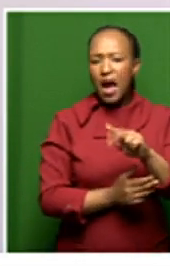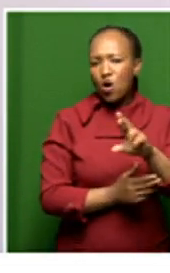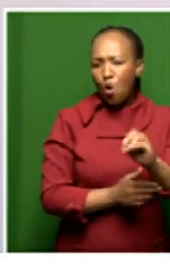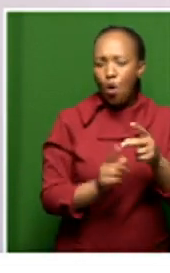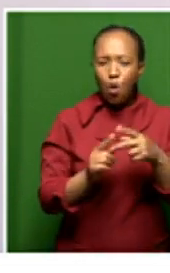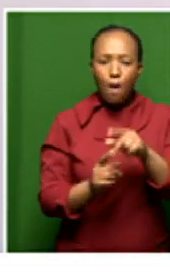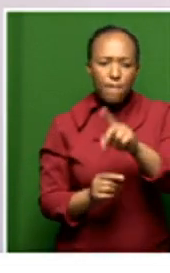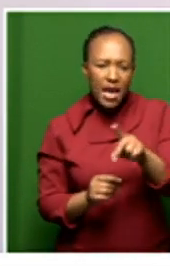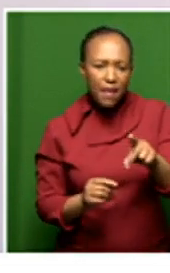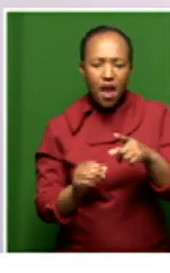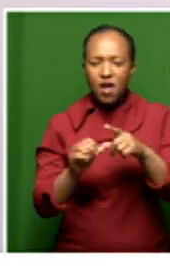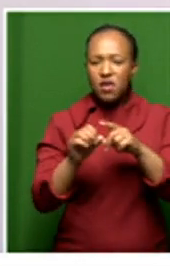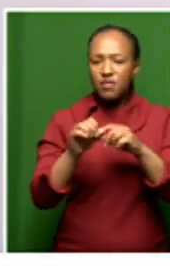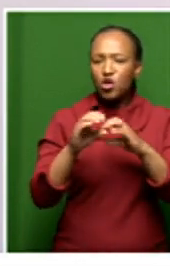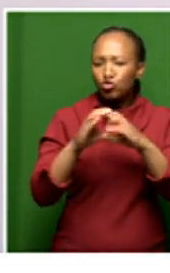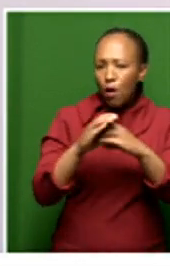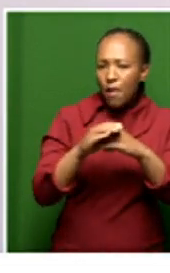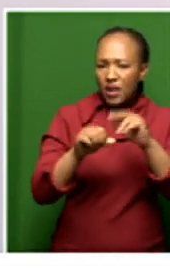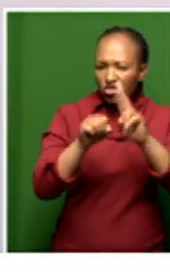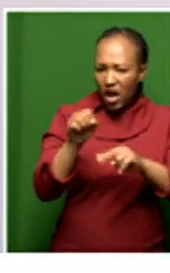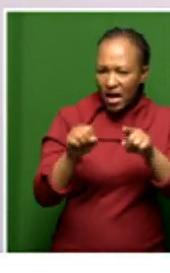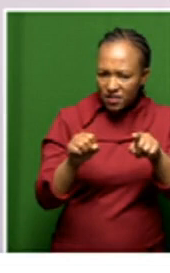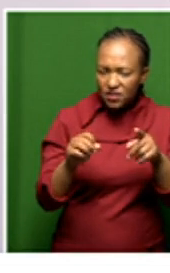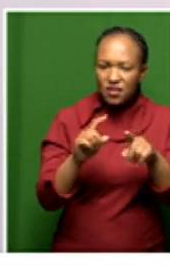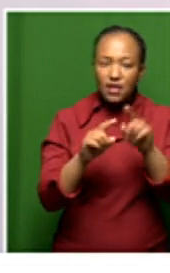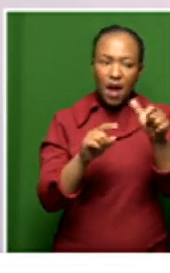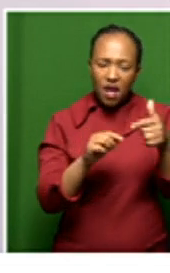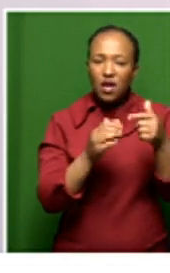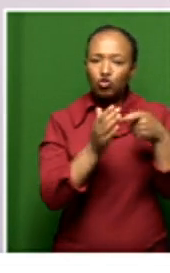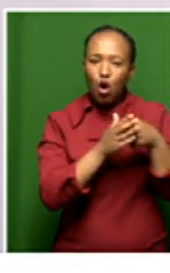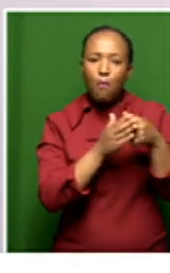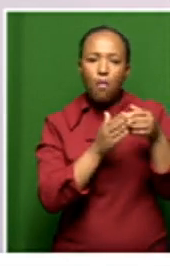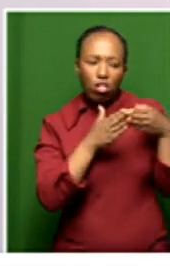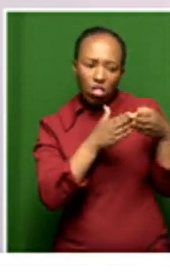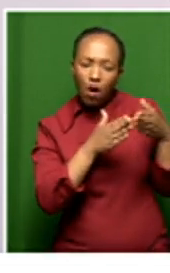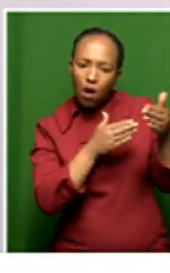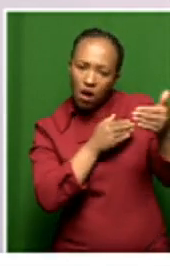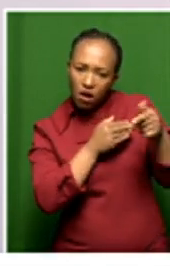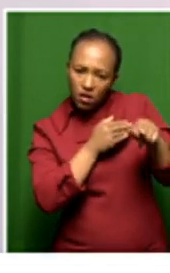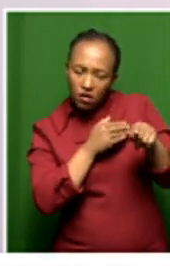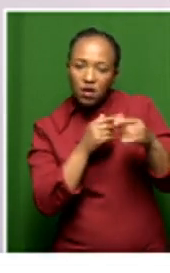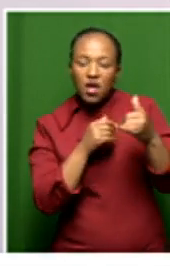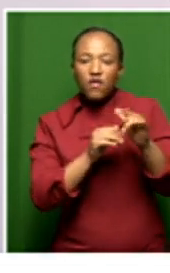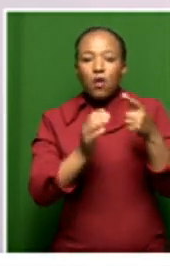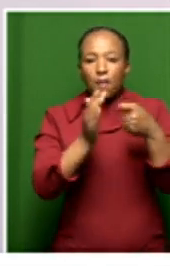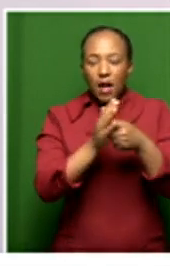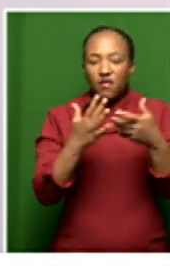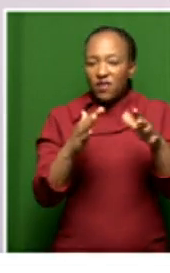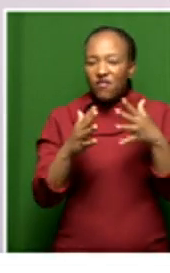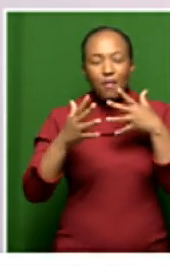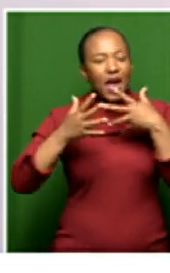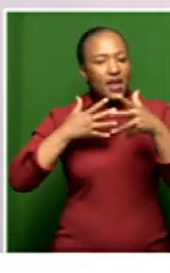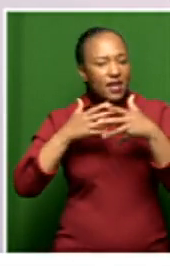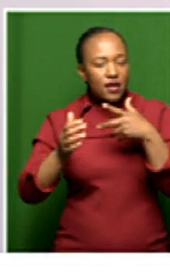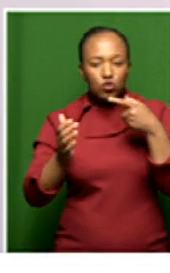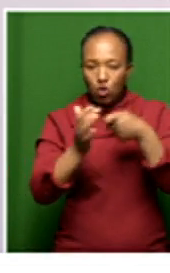and whatnot. But you also understand that there are convenience stores around the corner. So if you bought that product from any of